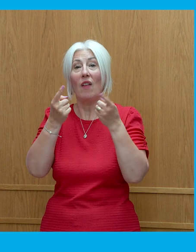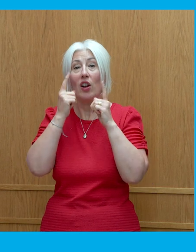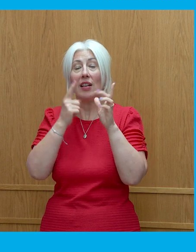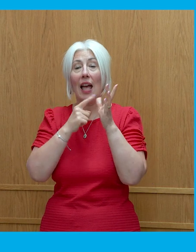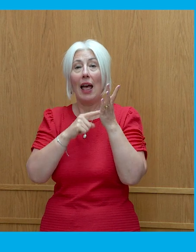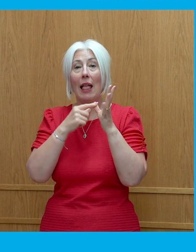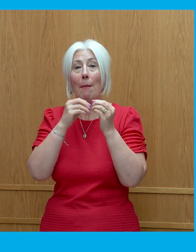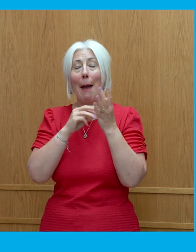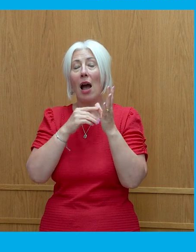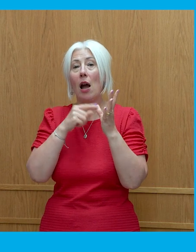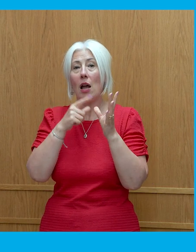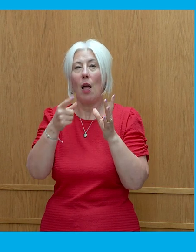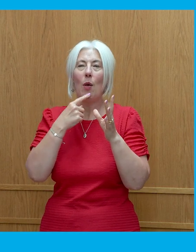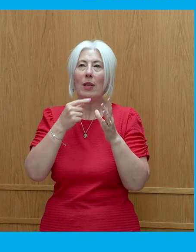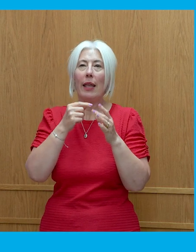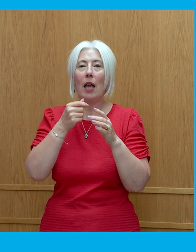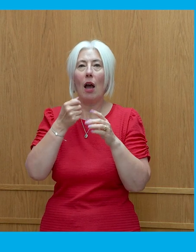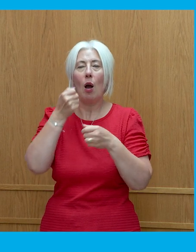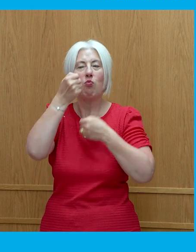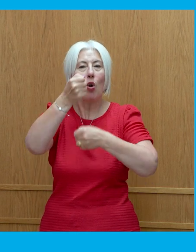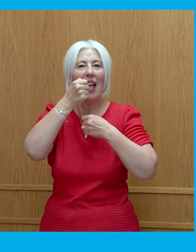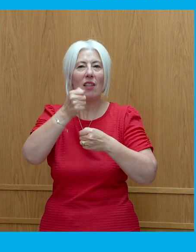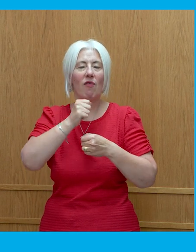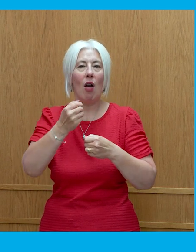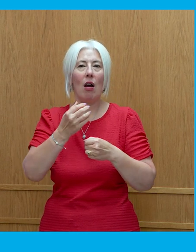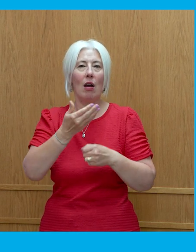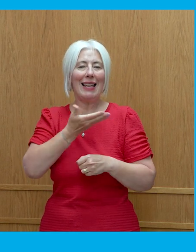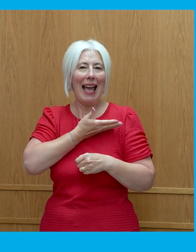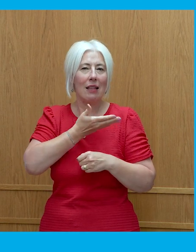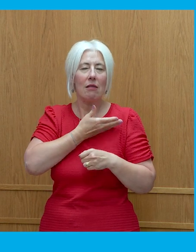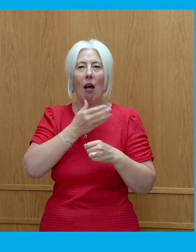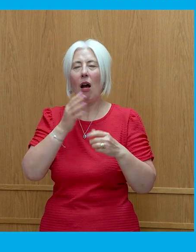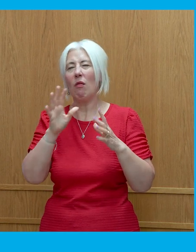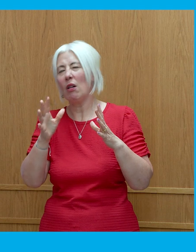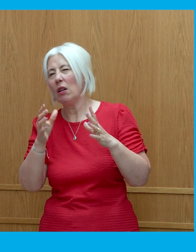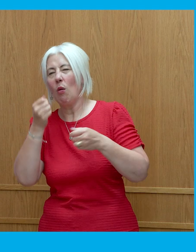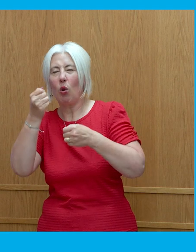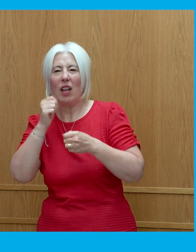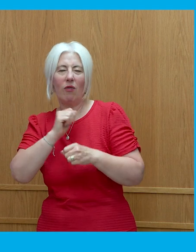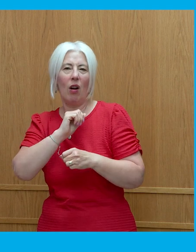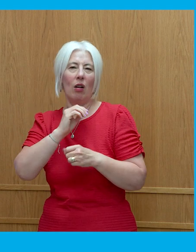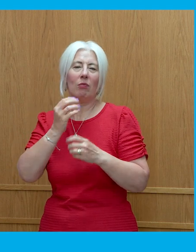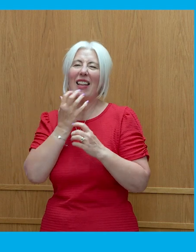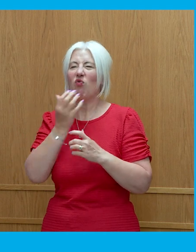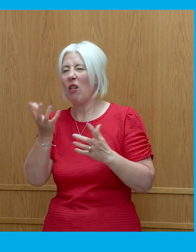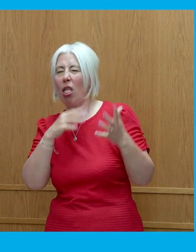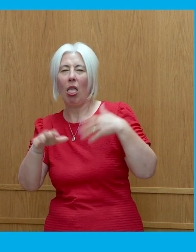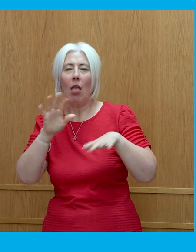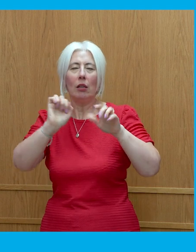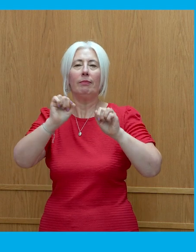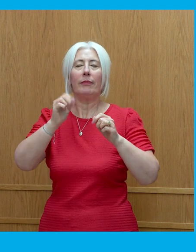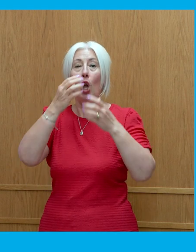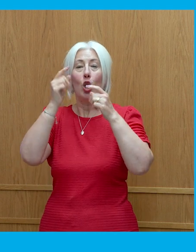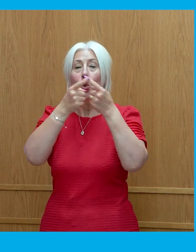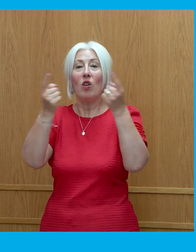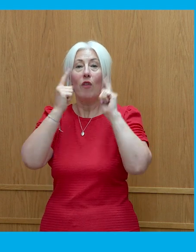pro-Gaza protest and then sort of a smaller pro-Israel protest. It was in the student green there, and